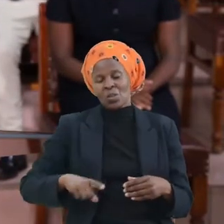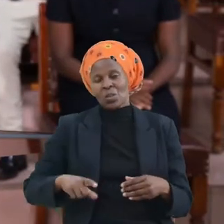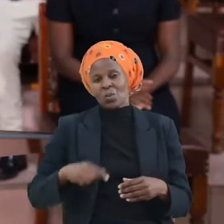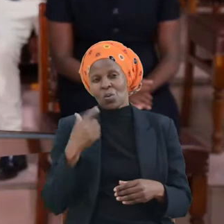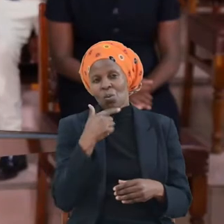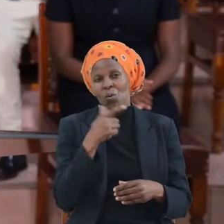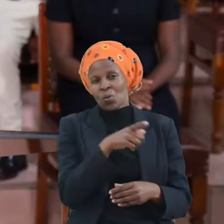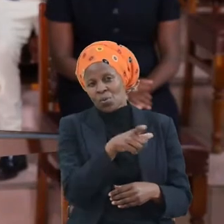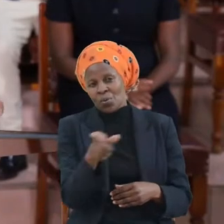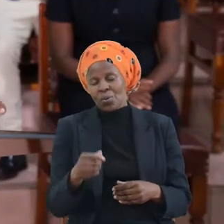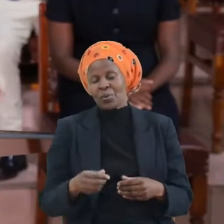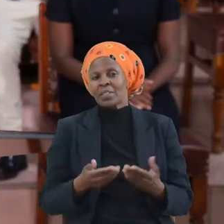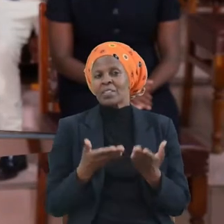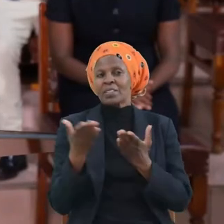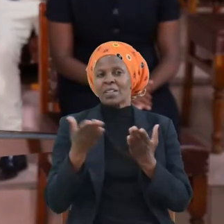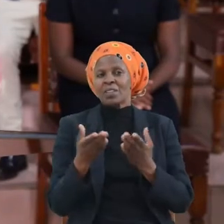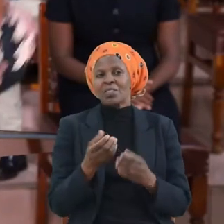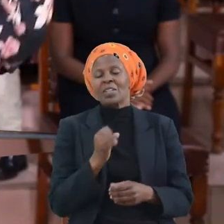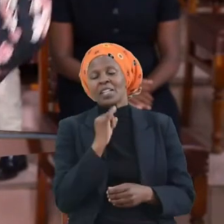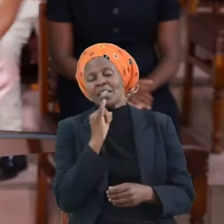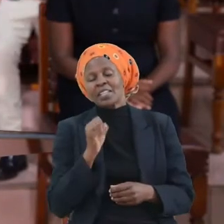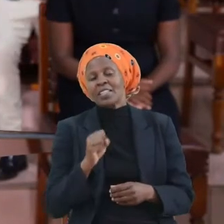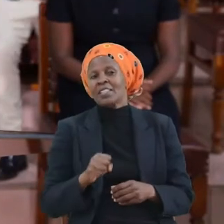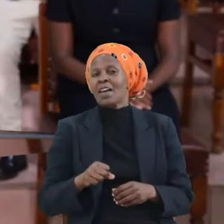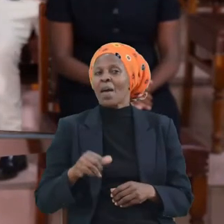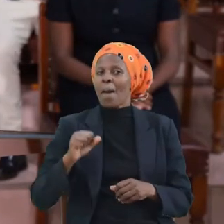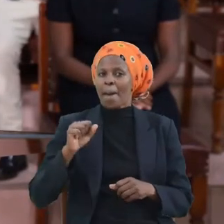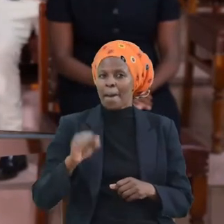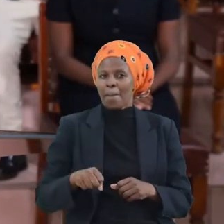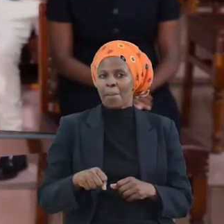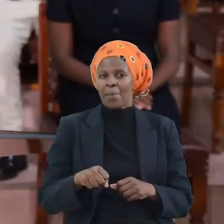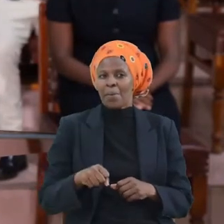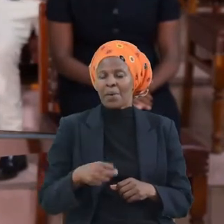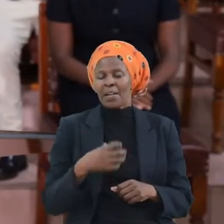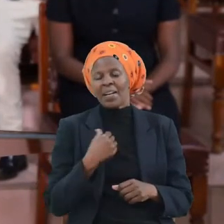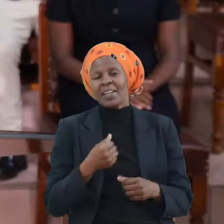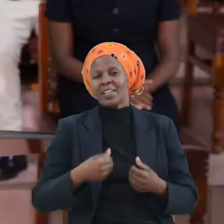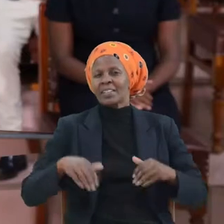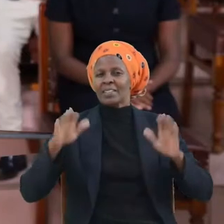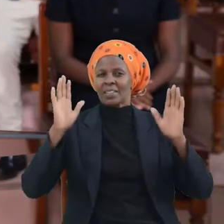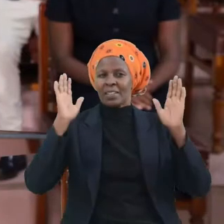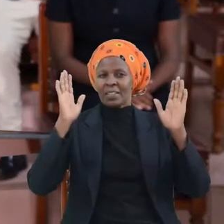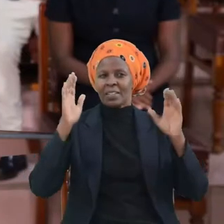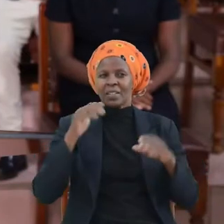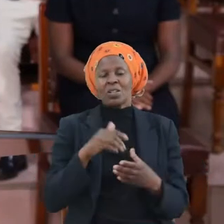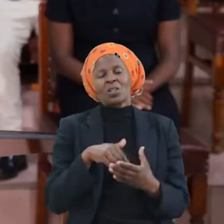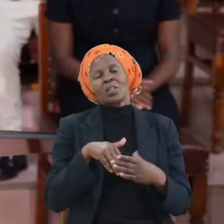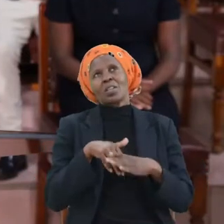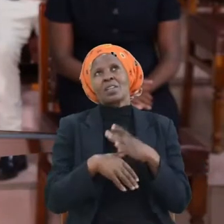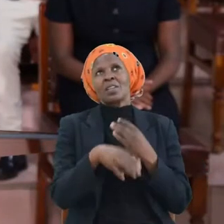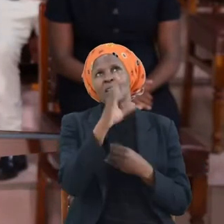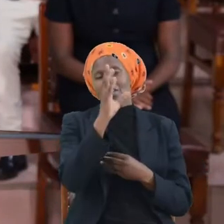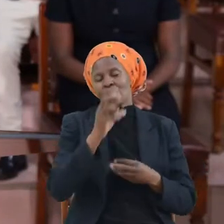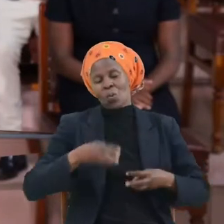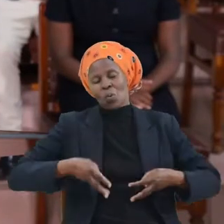is God who is able. Another thing is to surrender ourselves in the will of God. Sometimes